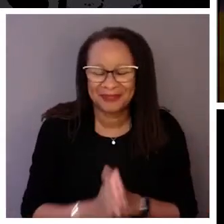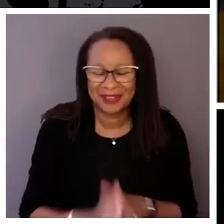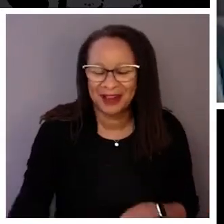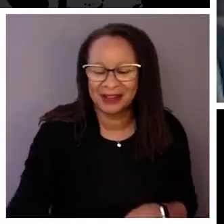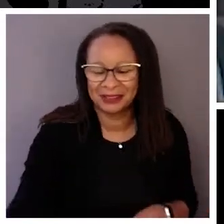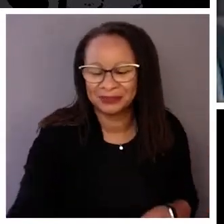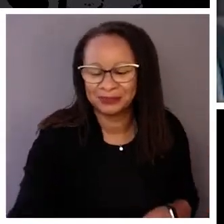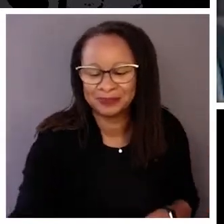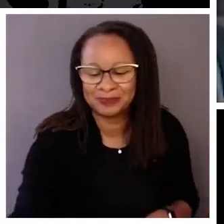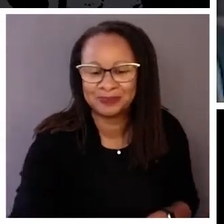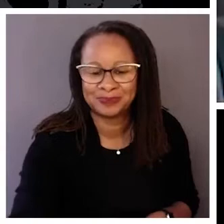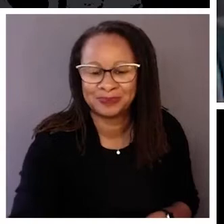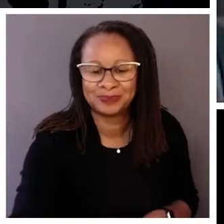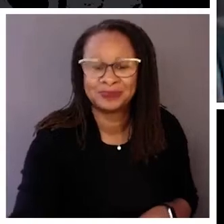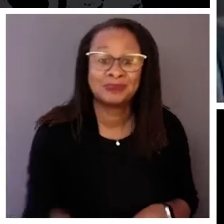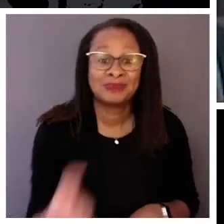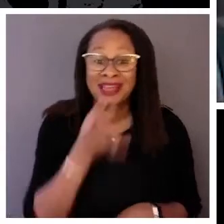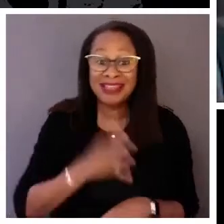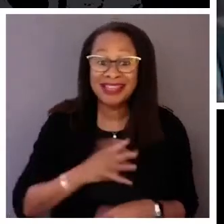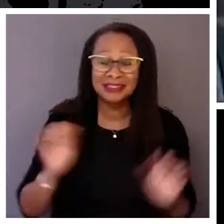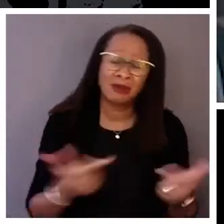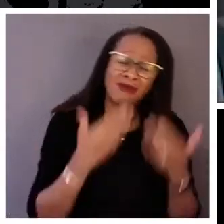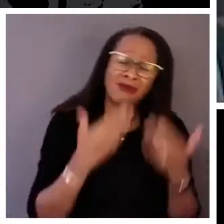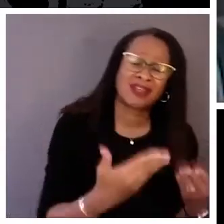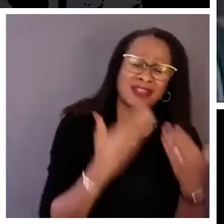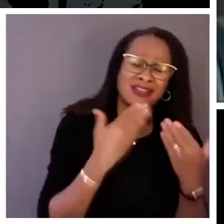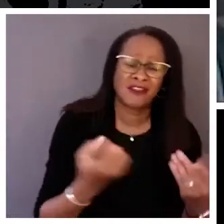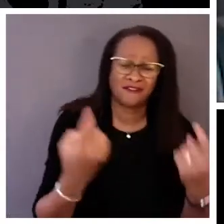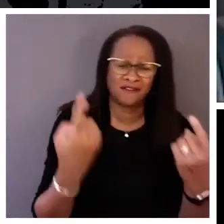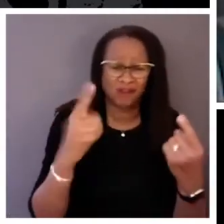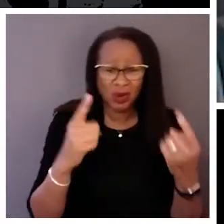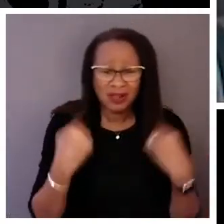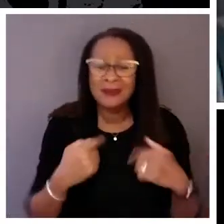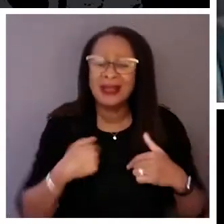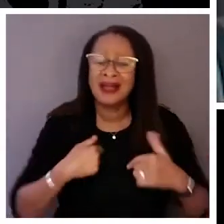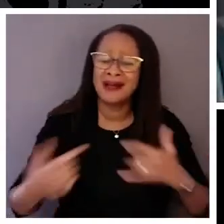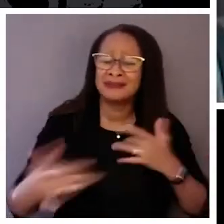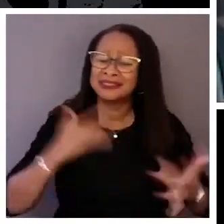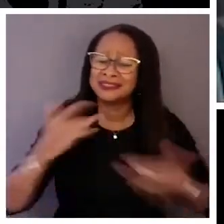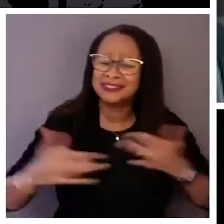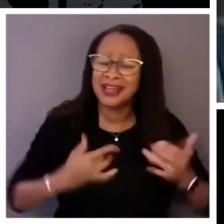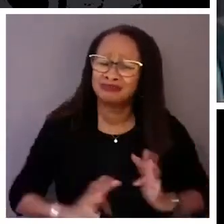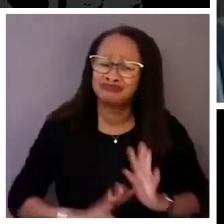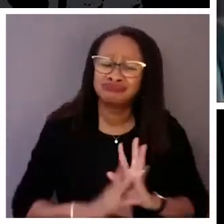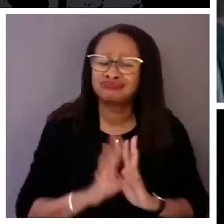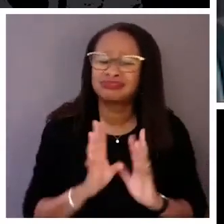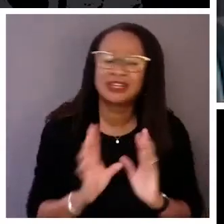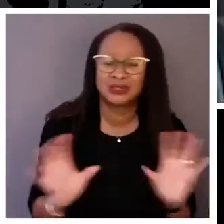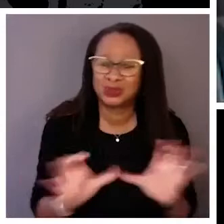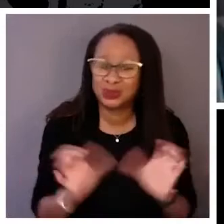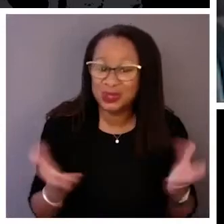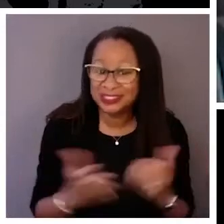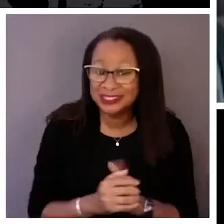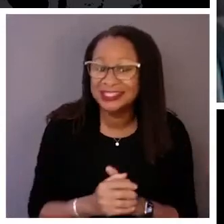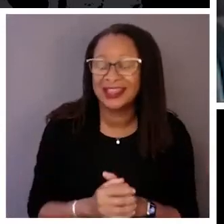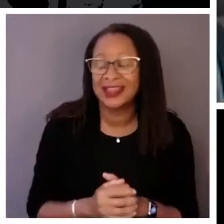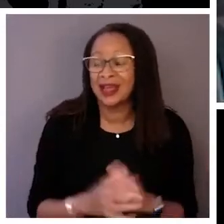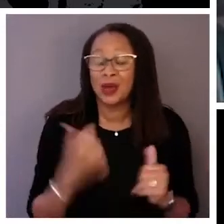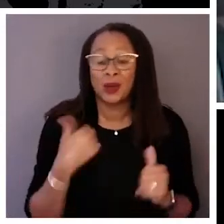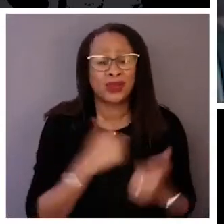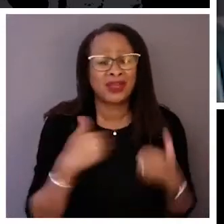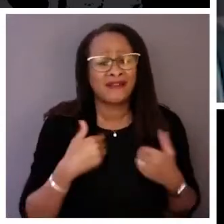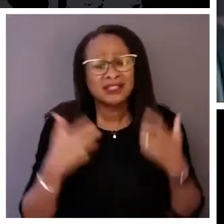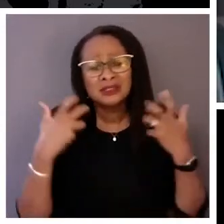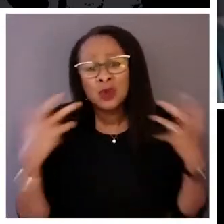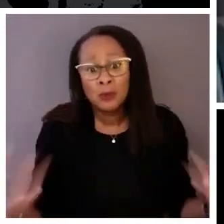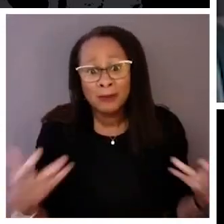ladies. Ladies, thank you for coming. I'm like I said, I'm thrilled and excited to get this one going. So we